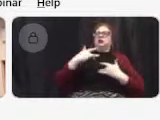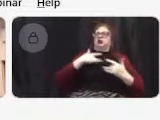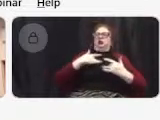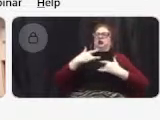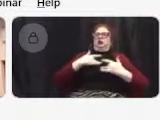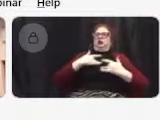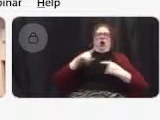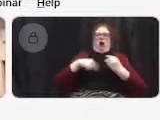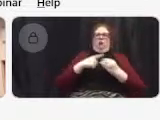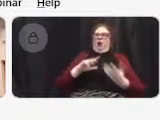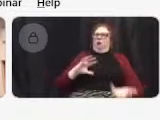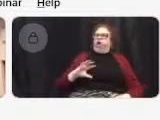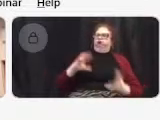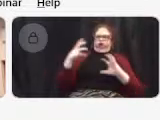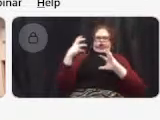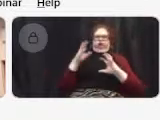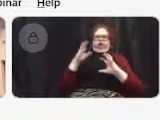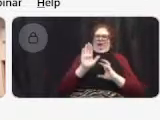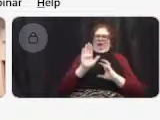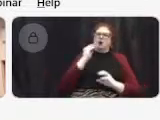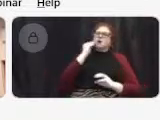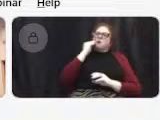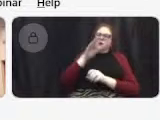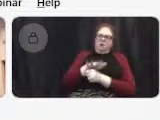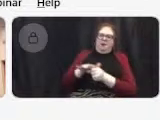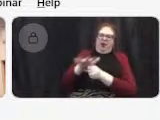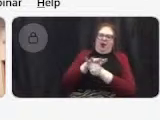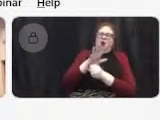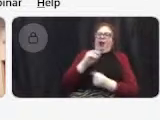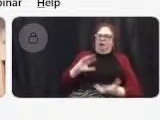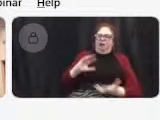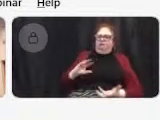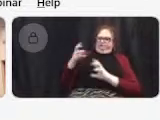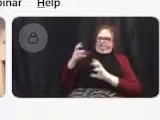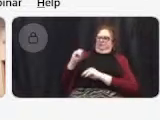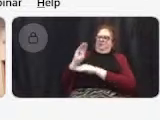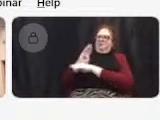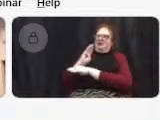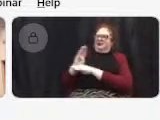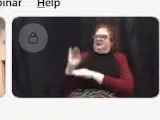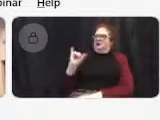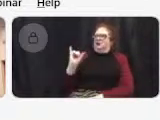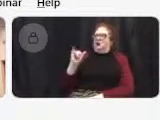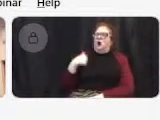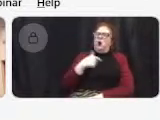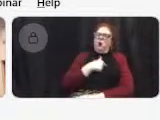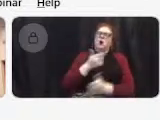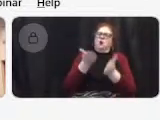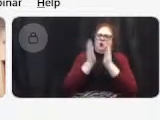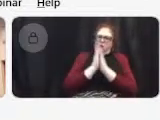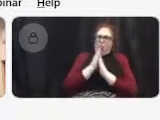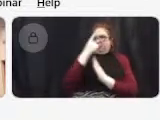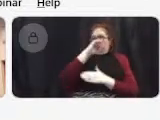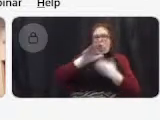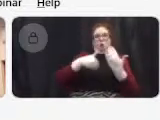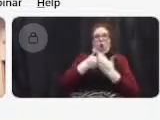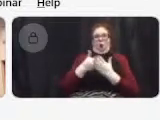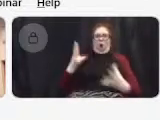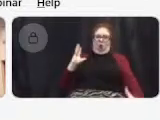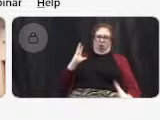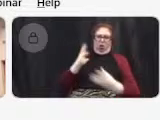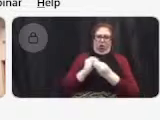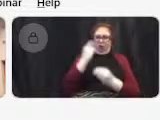area and their businesses. For these reasons, we request that you deny the application. Thank